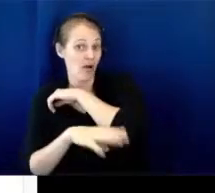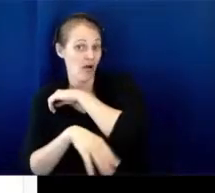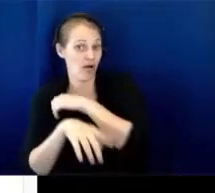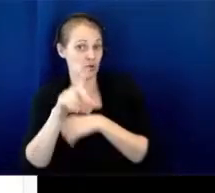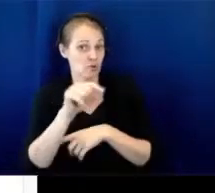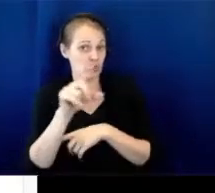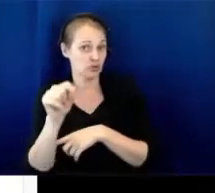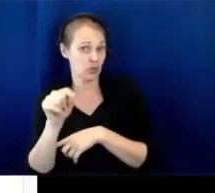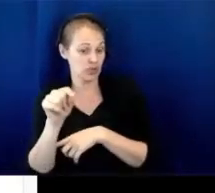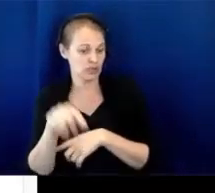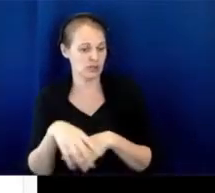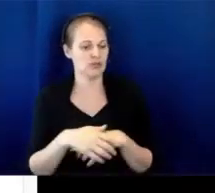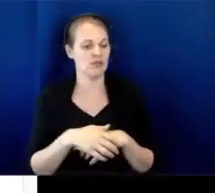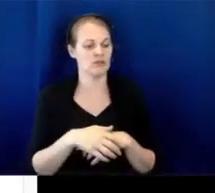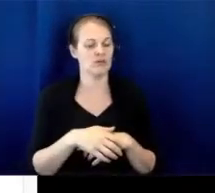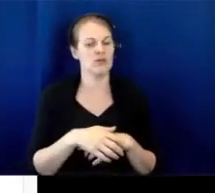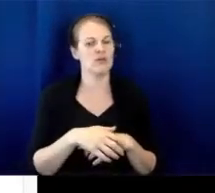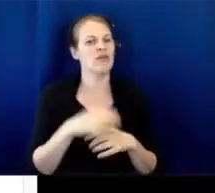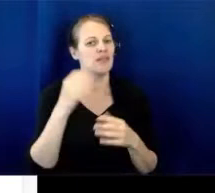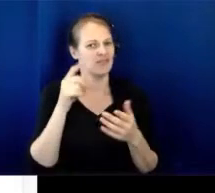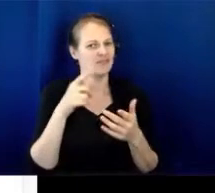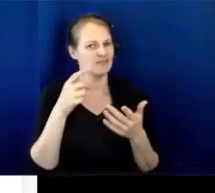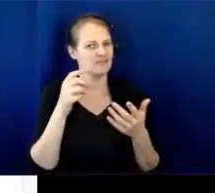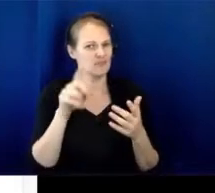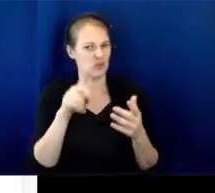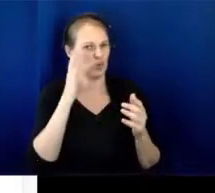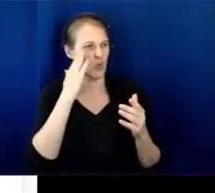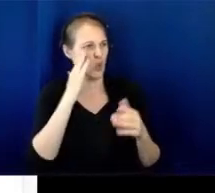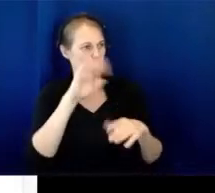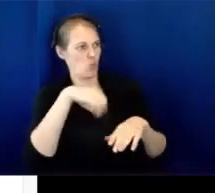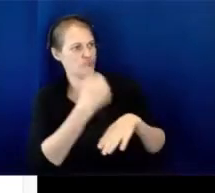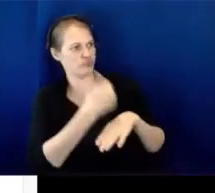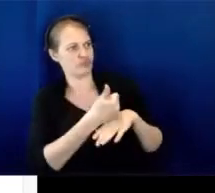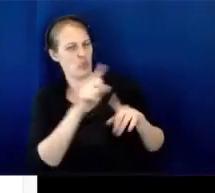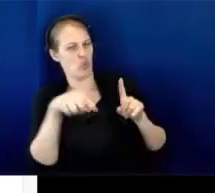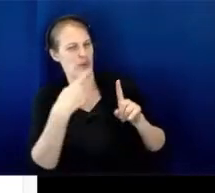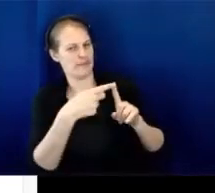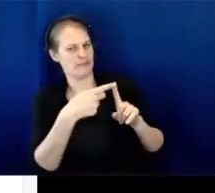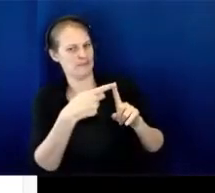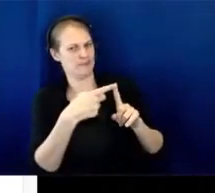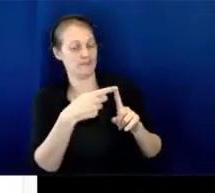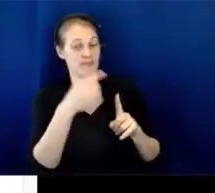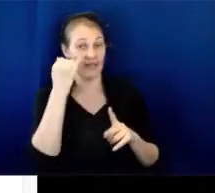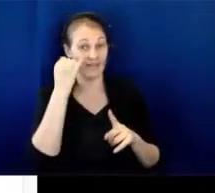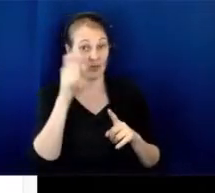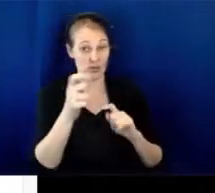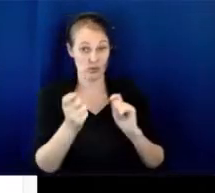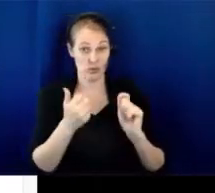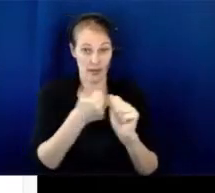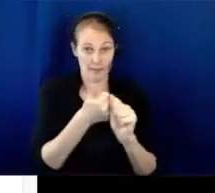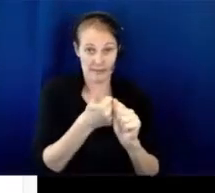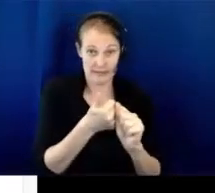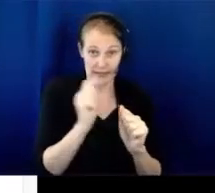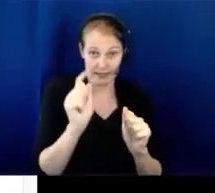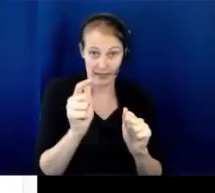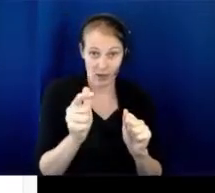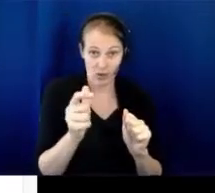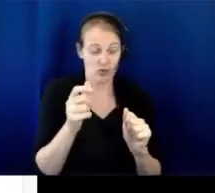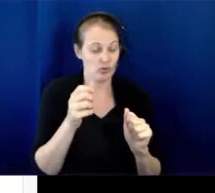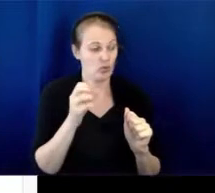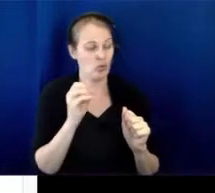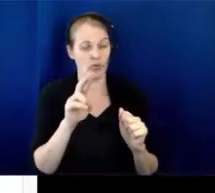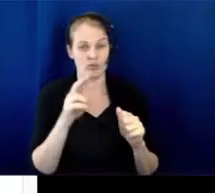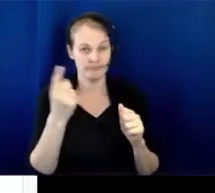2020. So that way you know when you created it. And that way, if you need to update it at a later time, you can